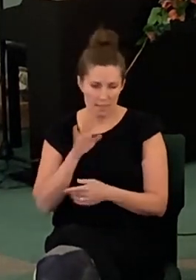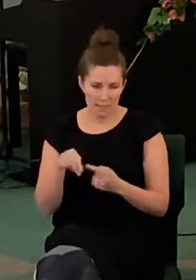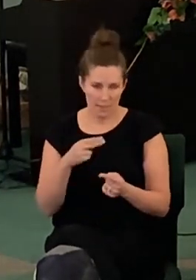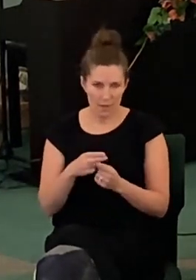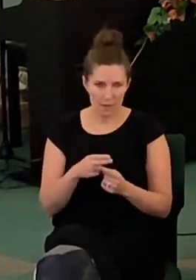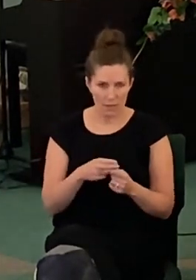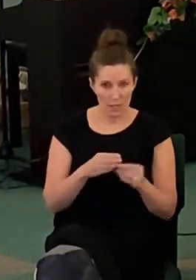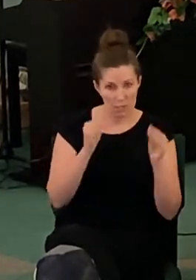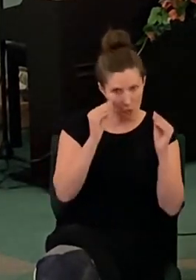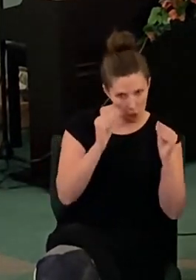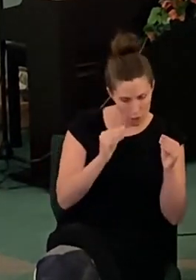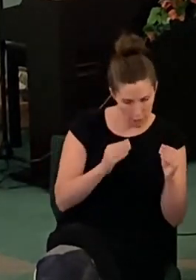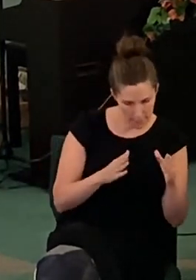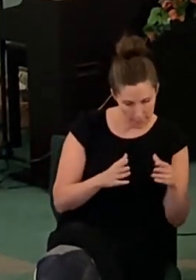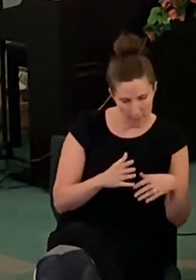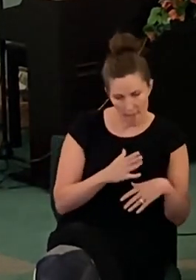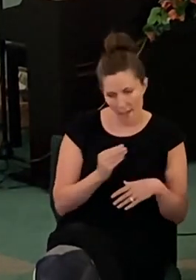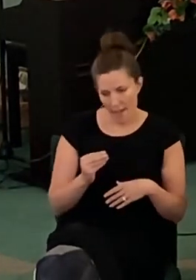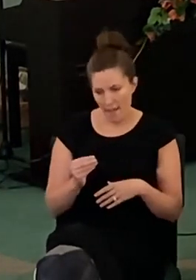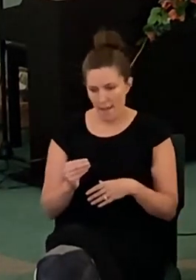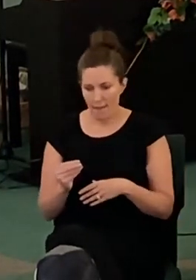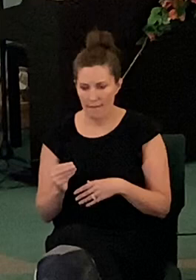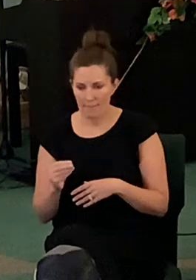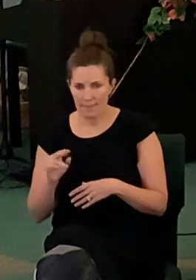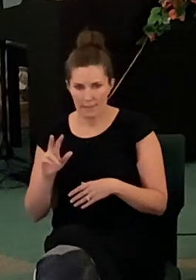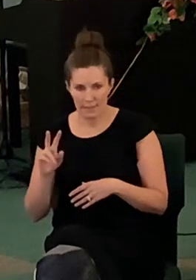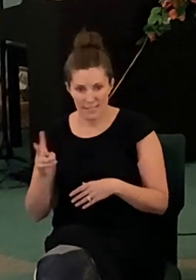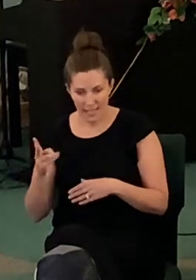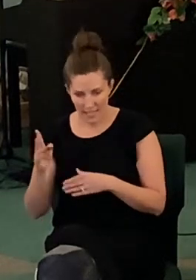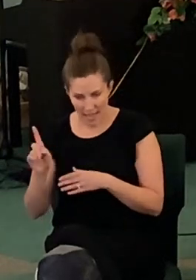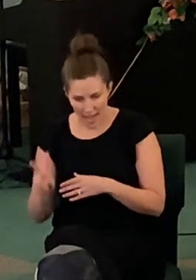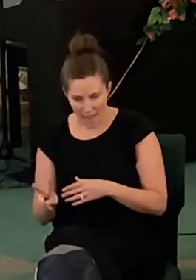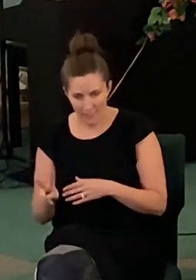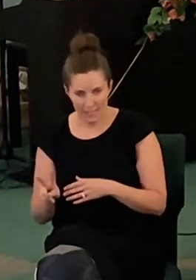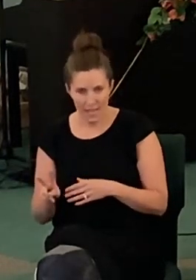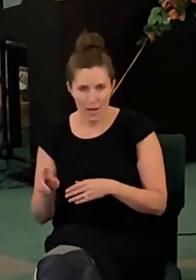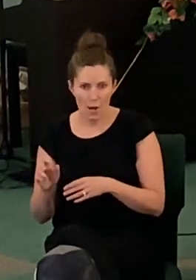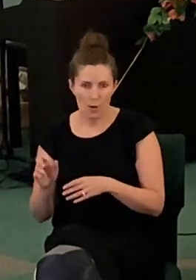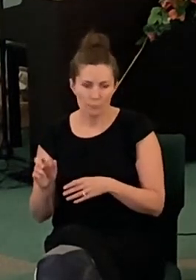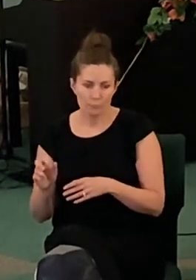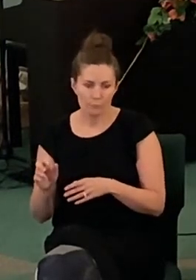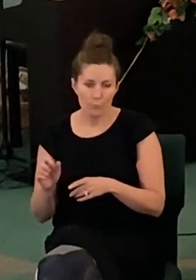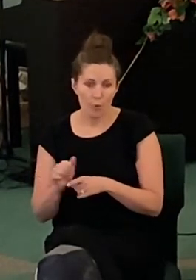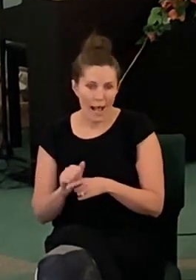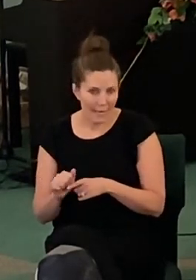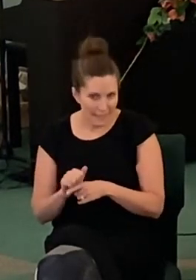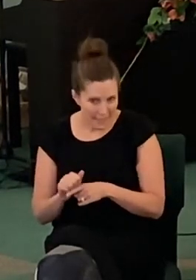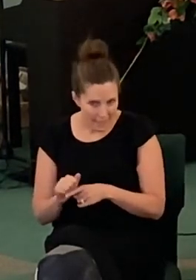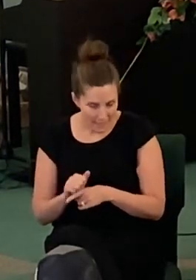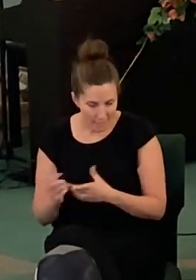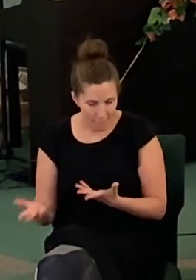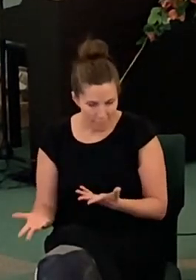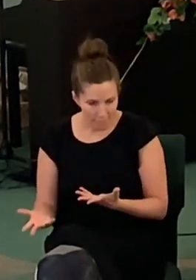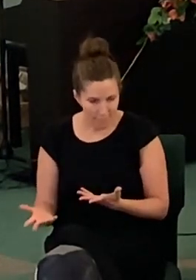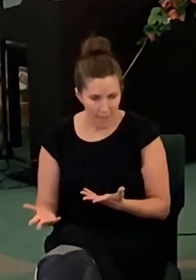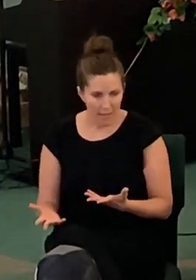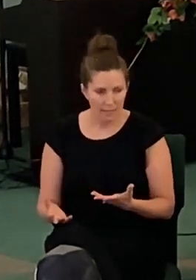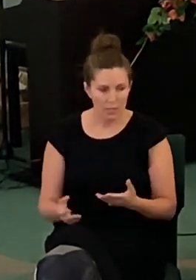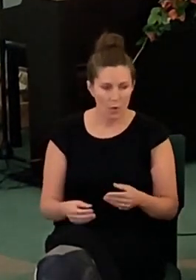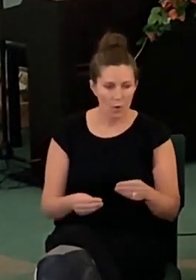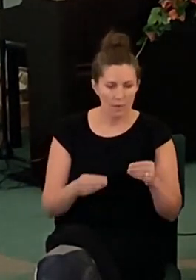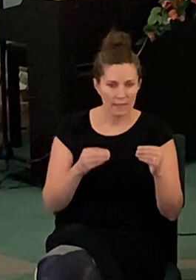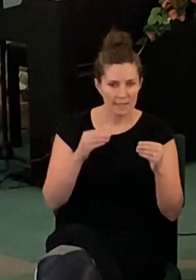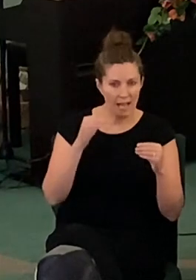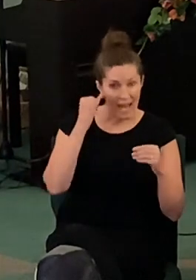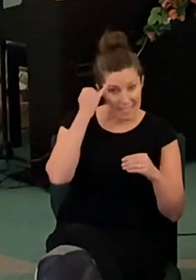chapters 4, 5, and 6 are all practical things we're told to do. Romans, the first 11 chapters are all doctrine, and then